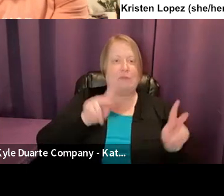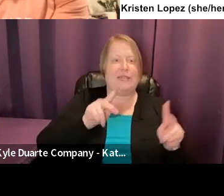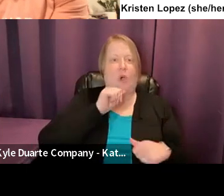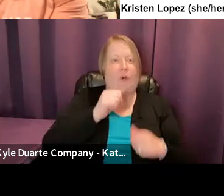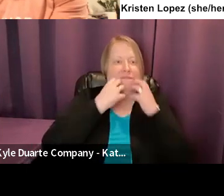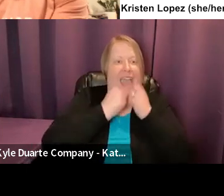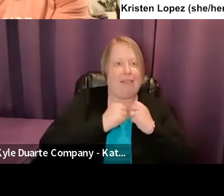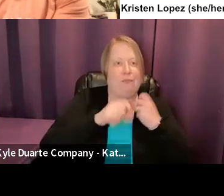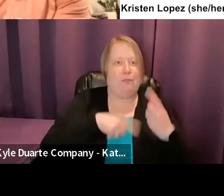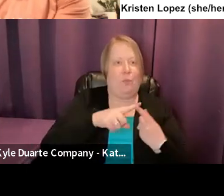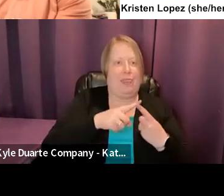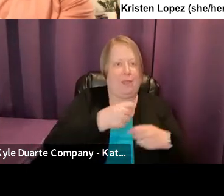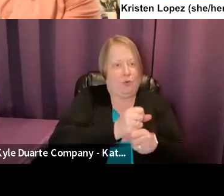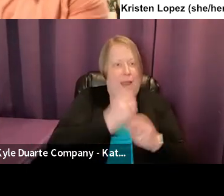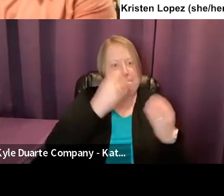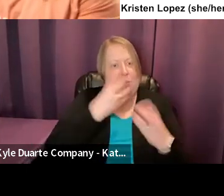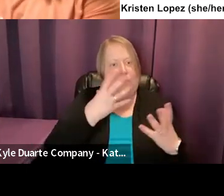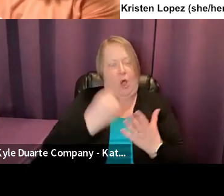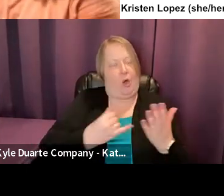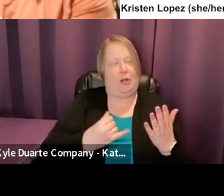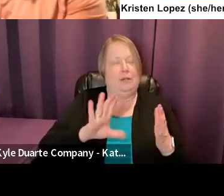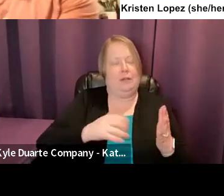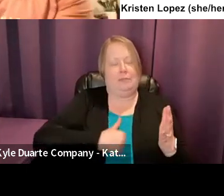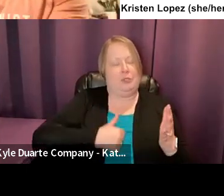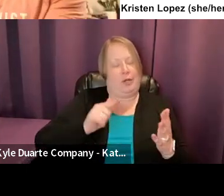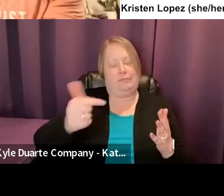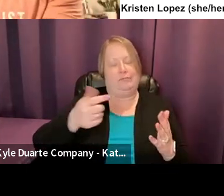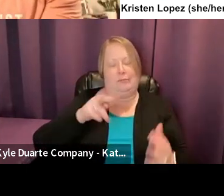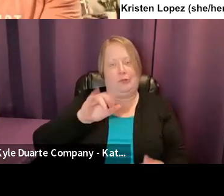beautiful art. And, you know, I'm sorry, you can go, Kristen.